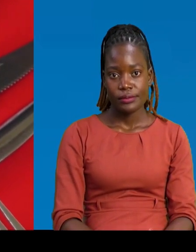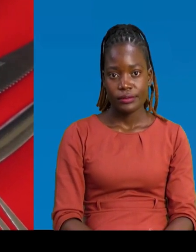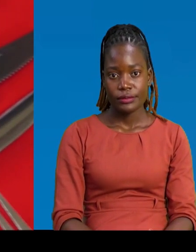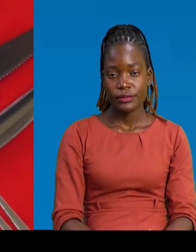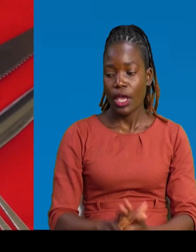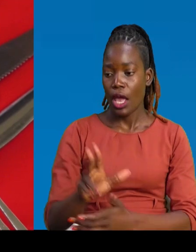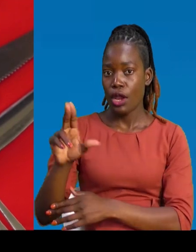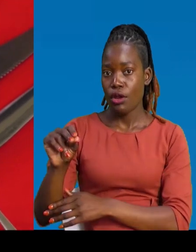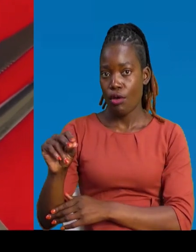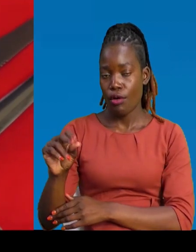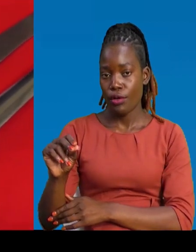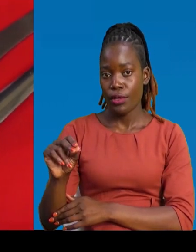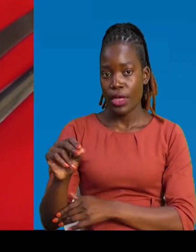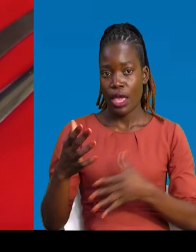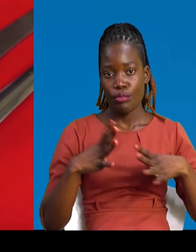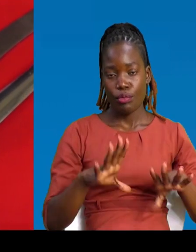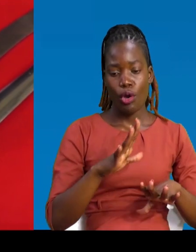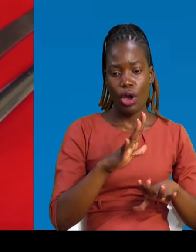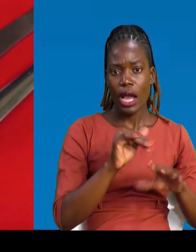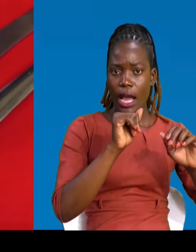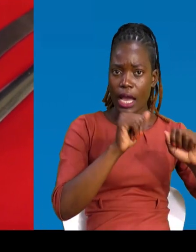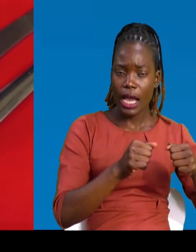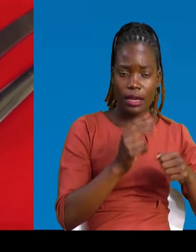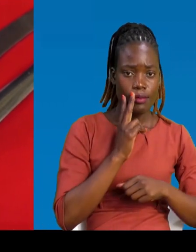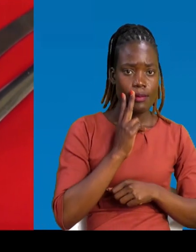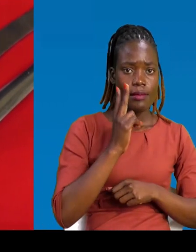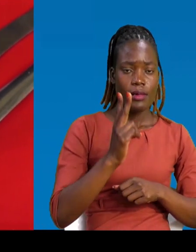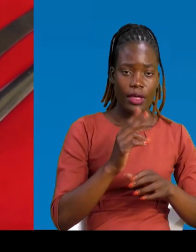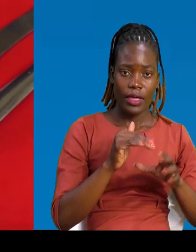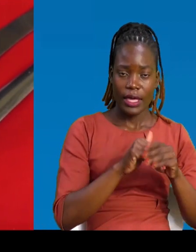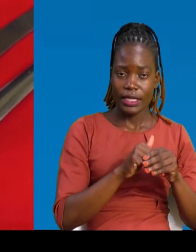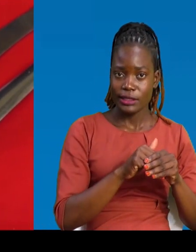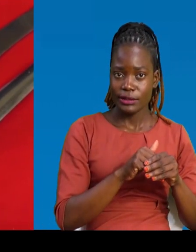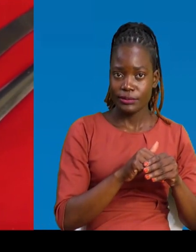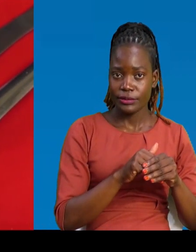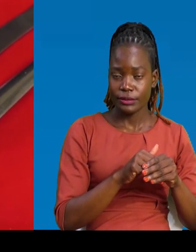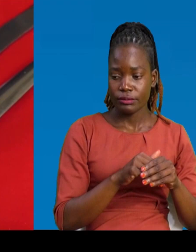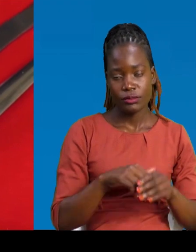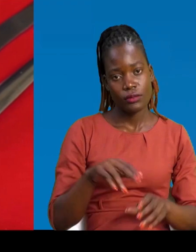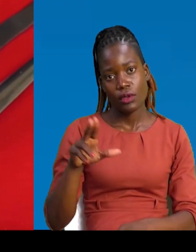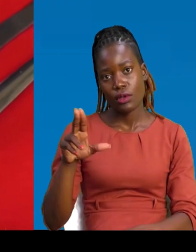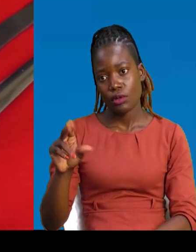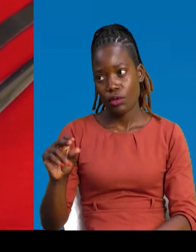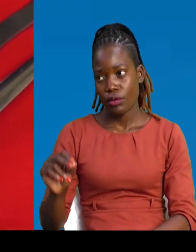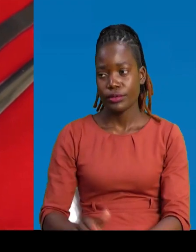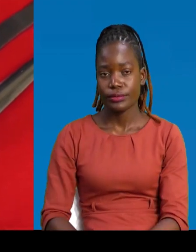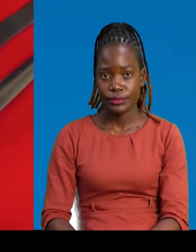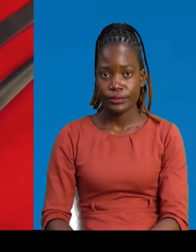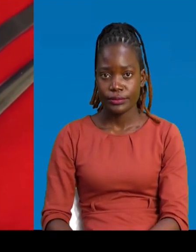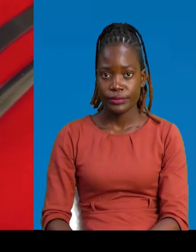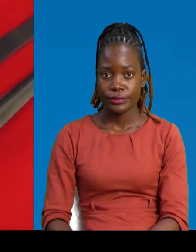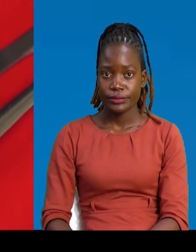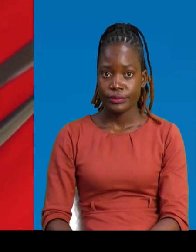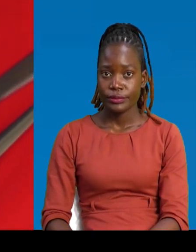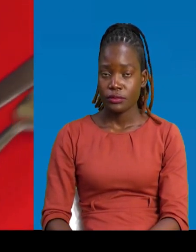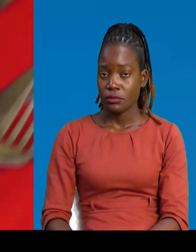No, since mtu anakubaliwa kusmoke kwa meza? No. Hafai.